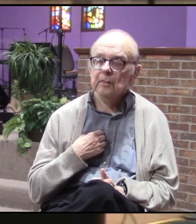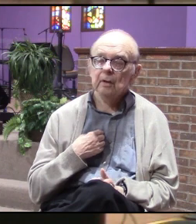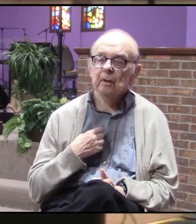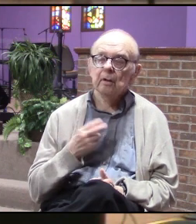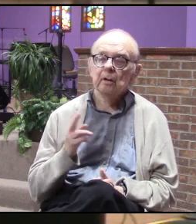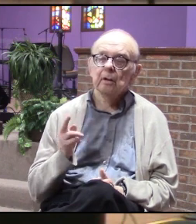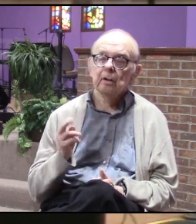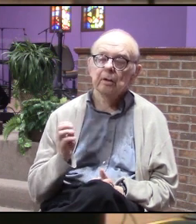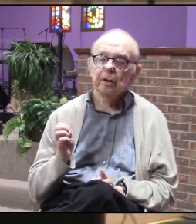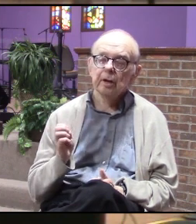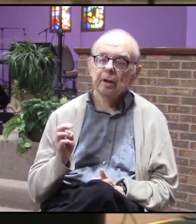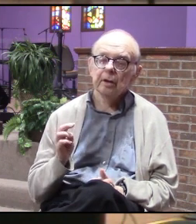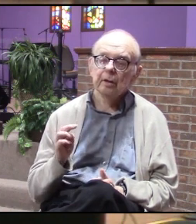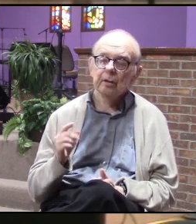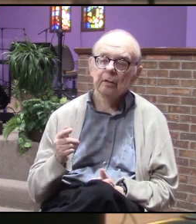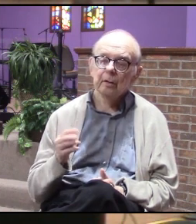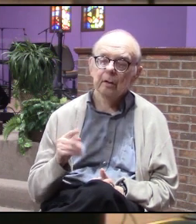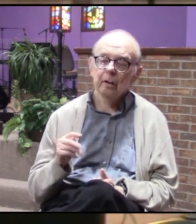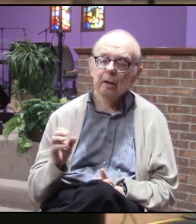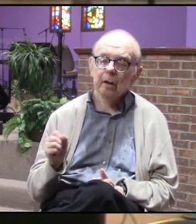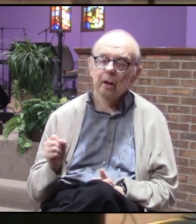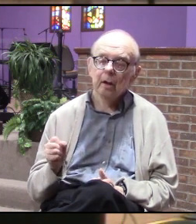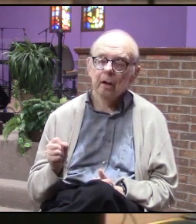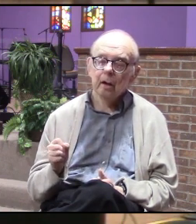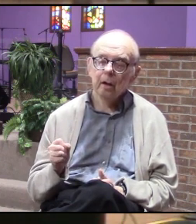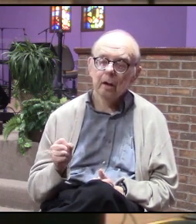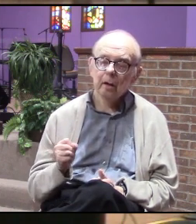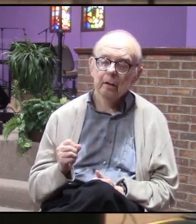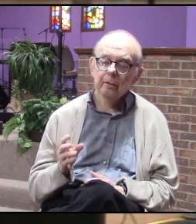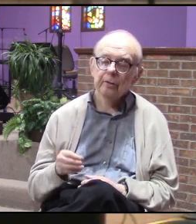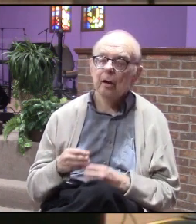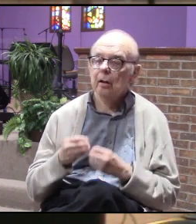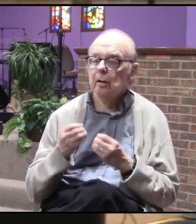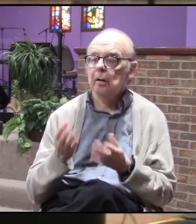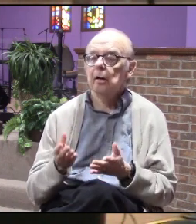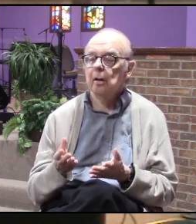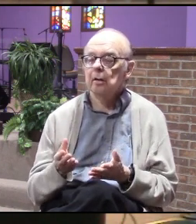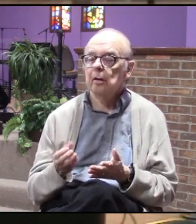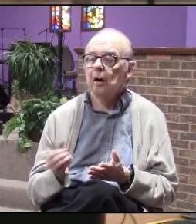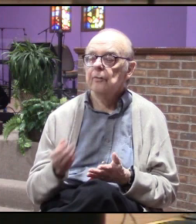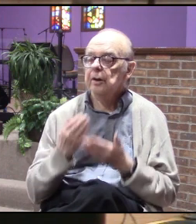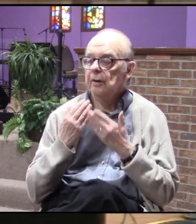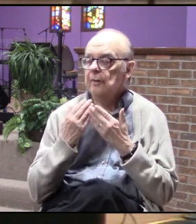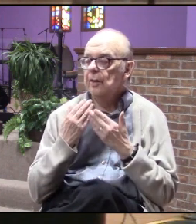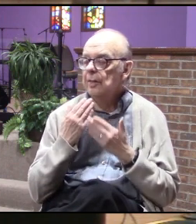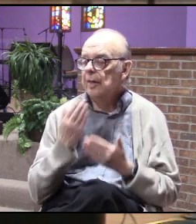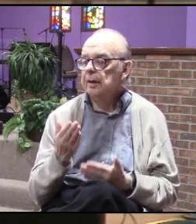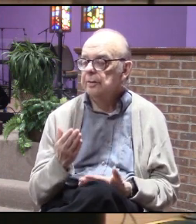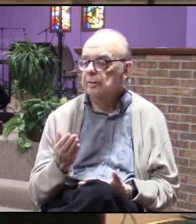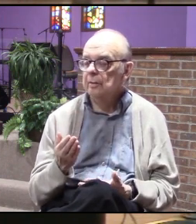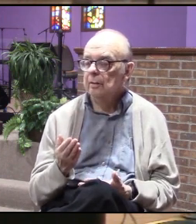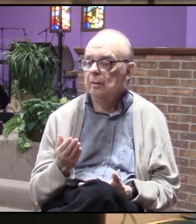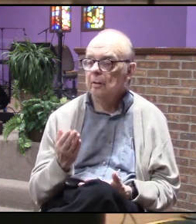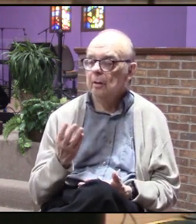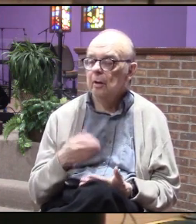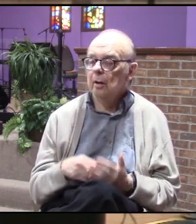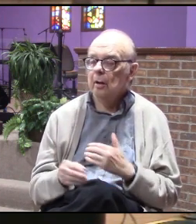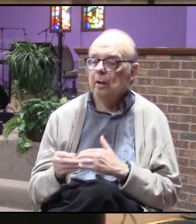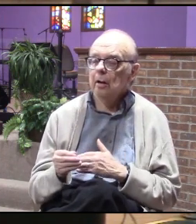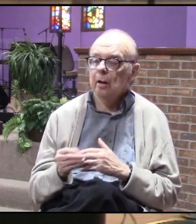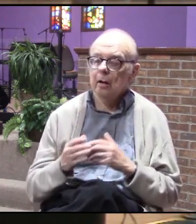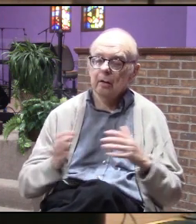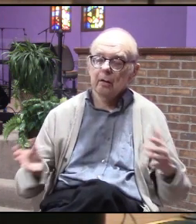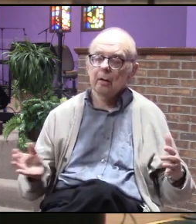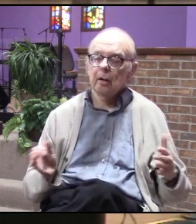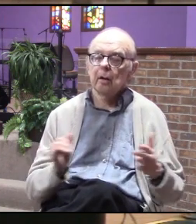So the Eucharist is an offering of thanks out of the